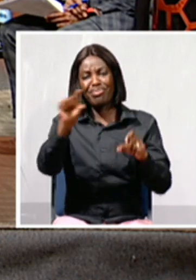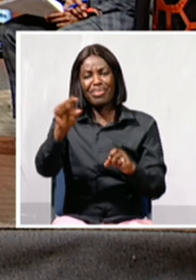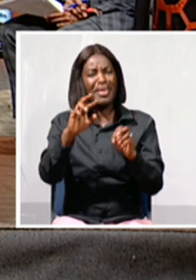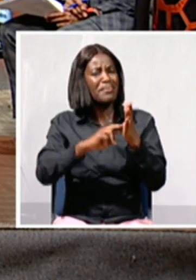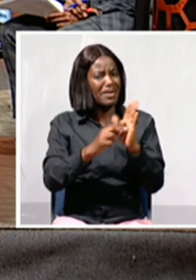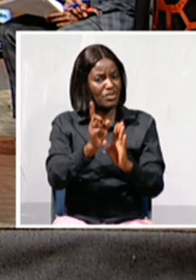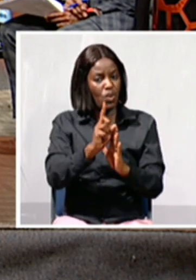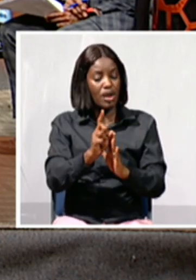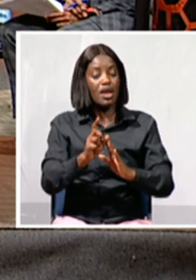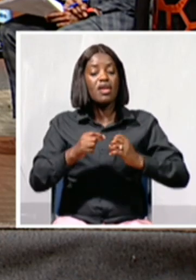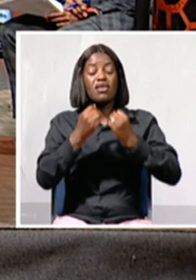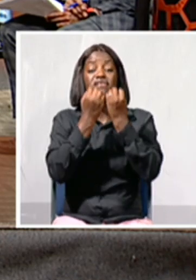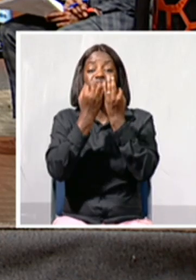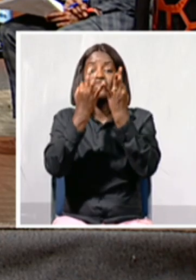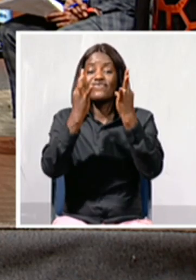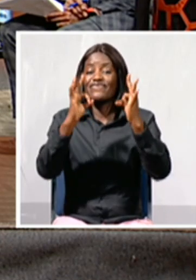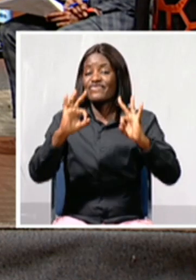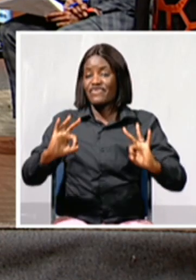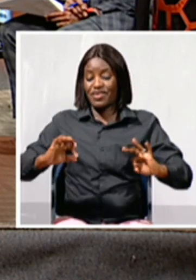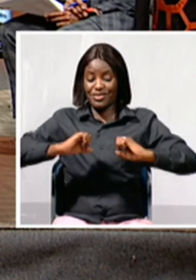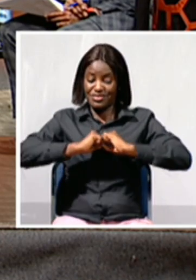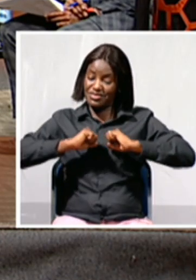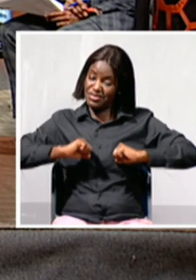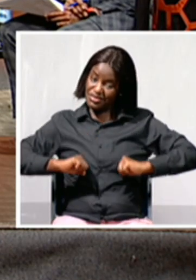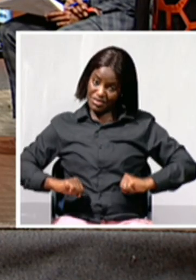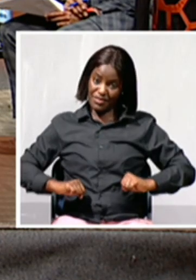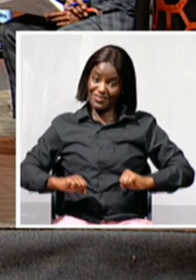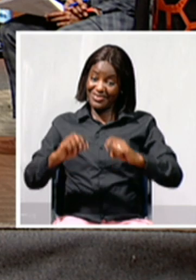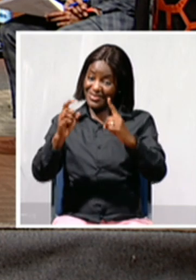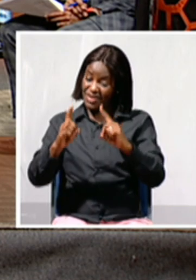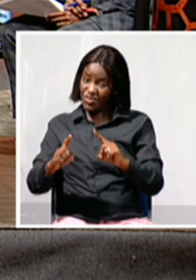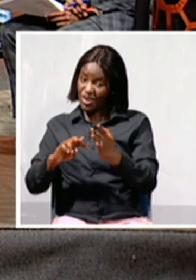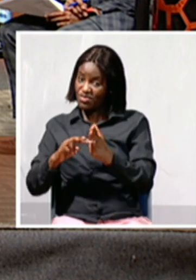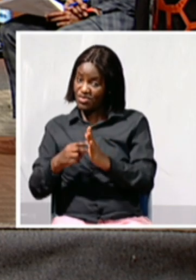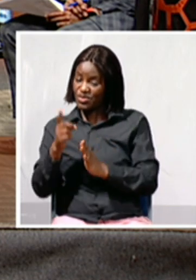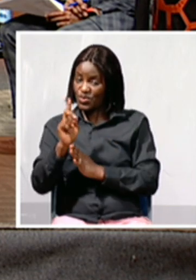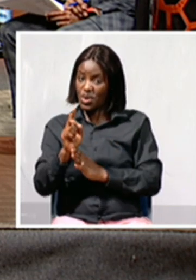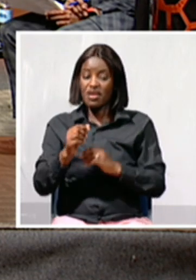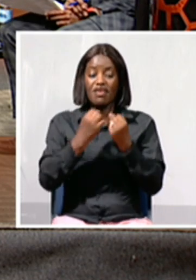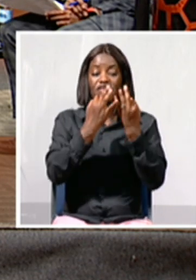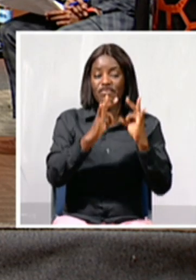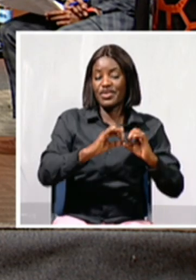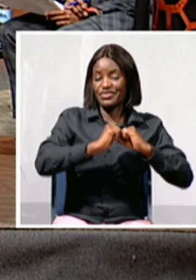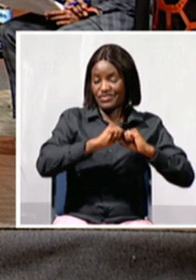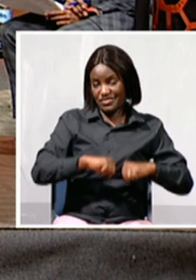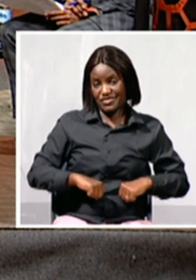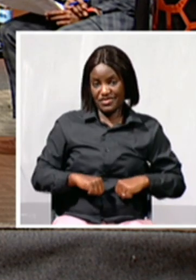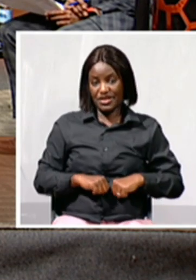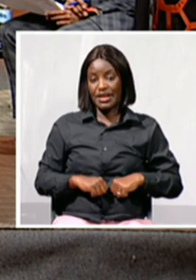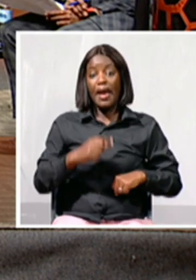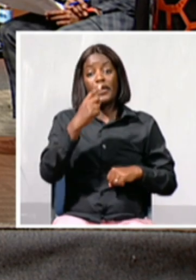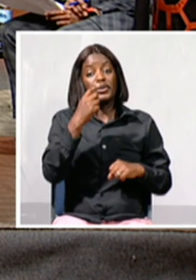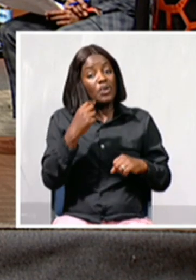we unfortunately cannot force people to vote, but we should do whatever is needed to